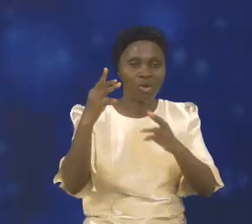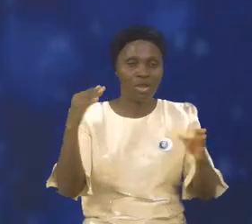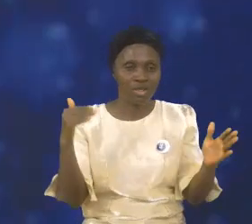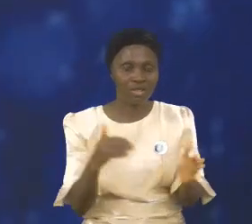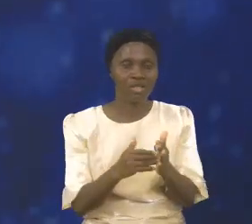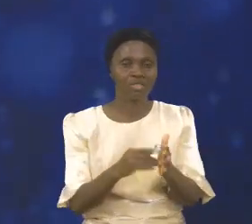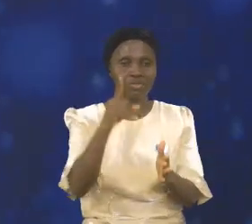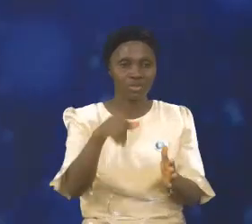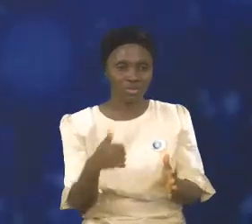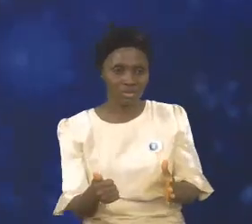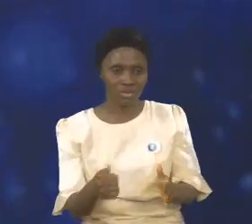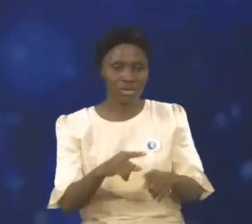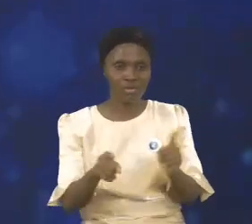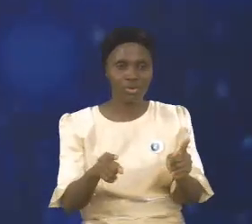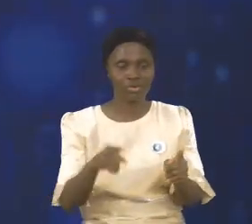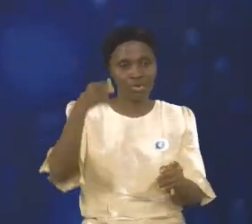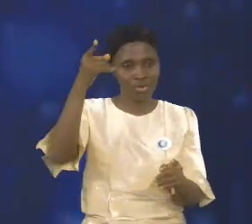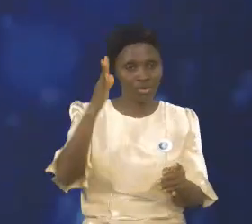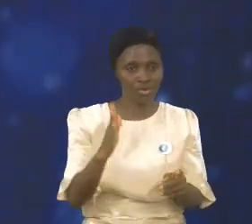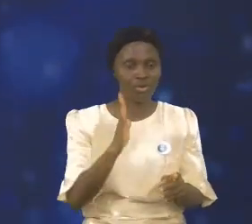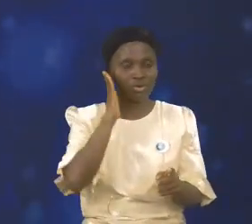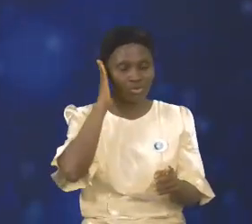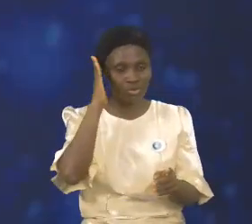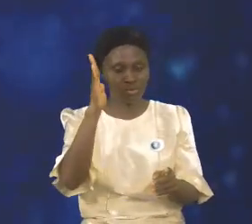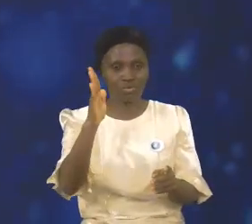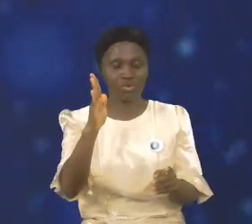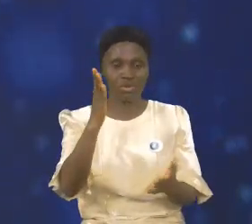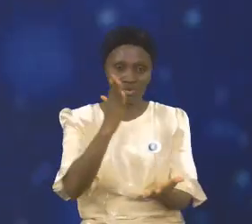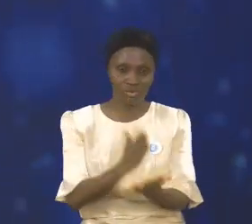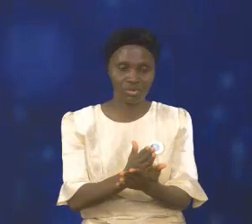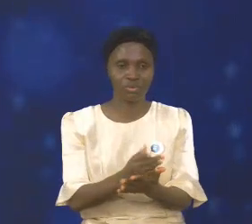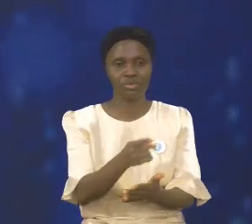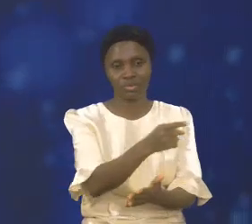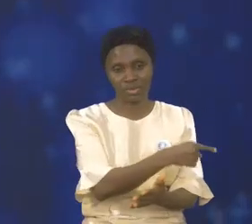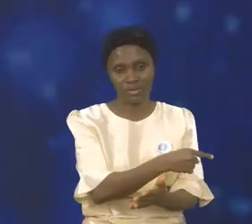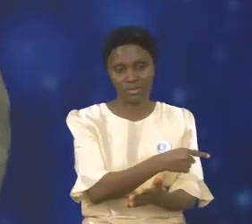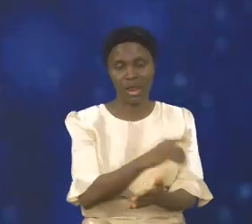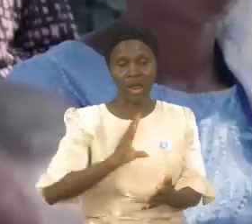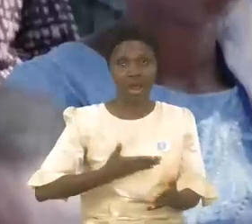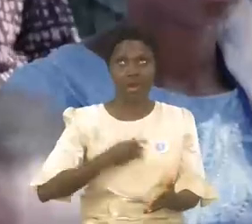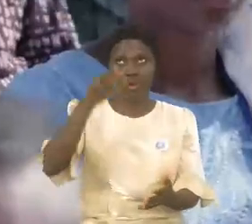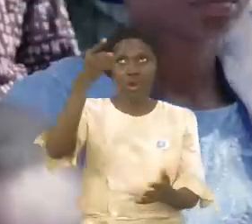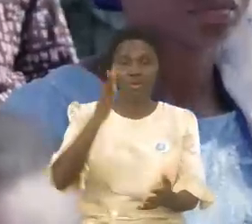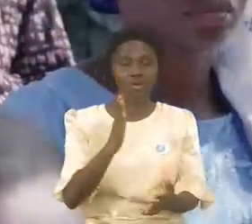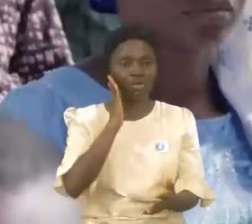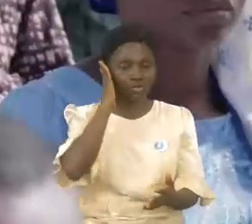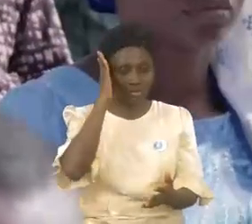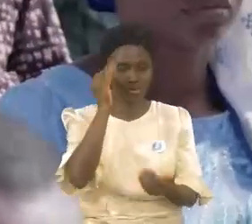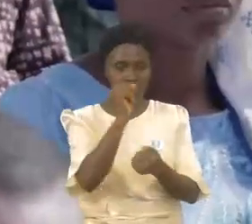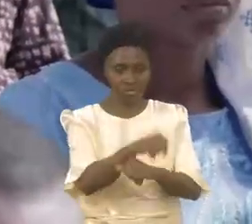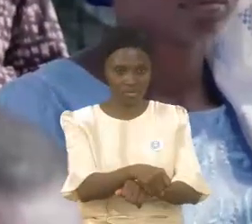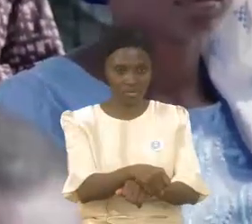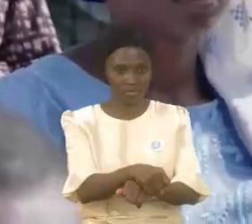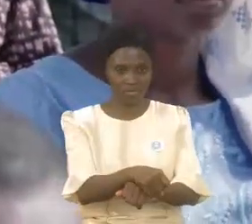but God shall rebuke them. Our God will conquer. Our Christ will conquer. Look at the Son